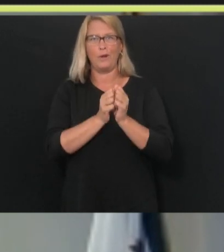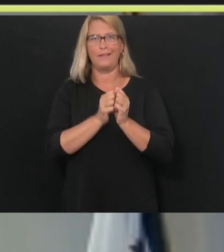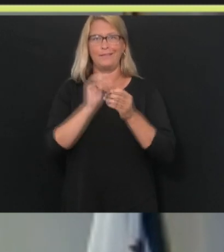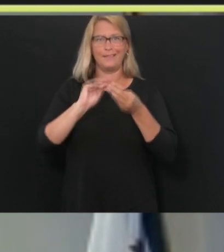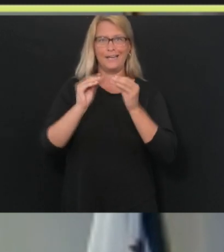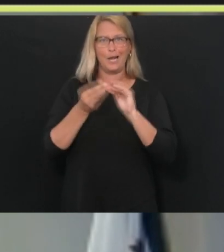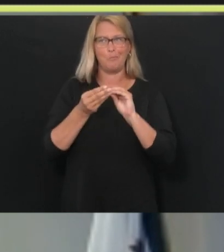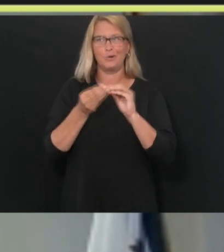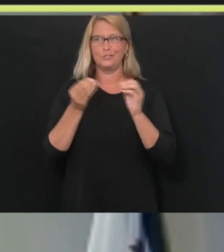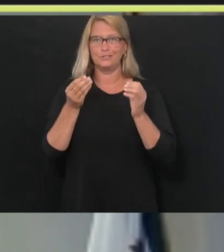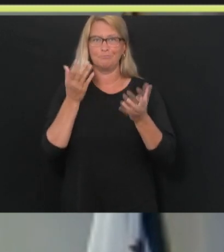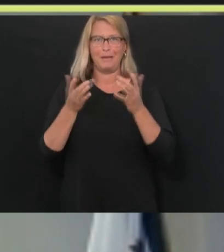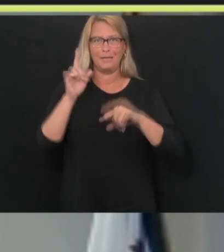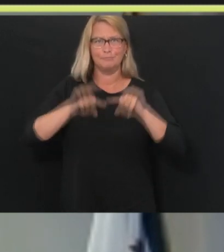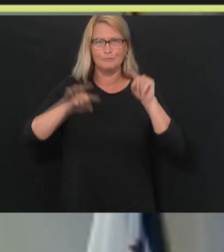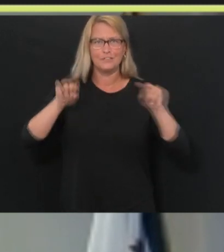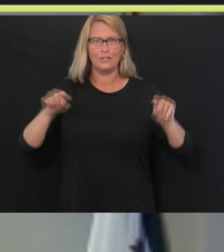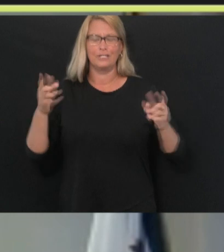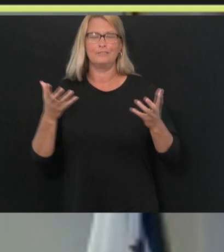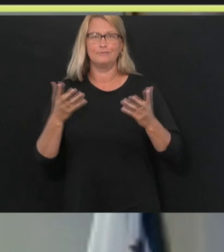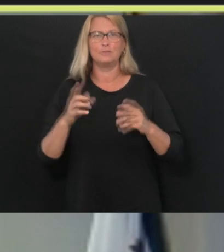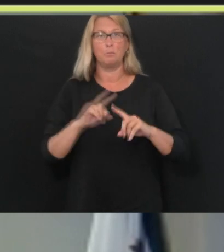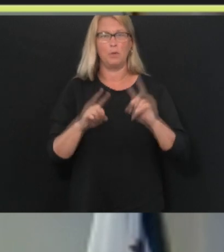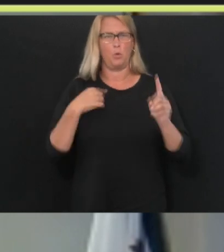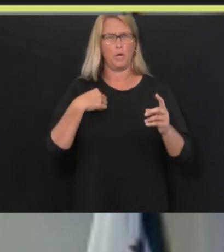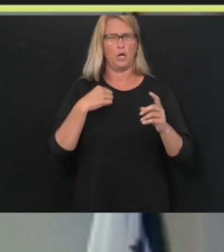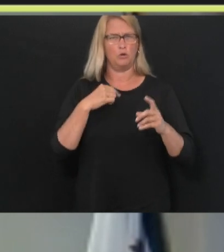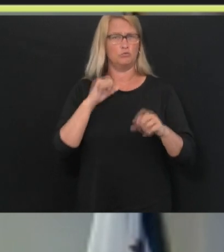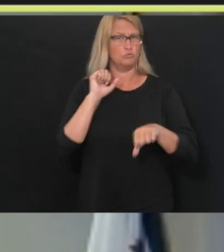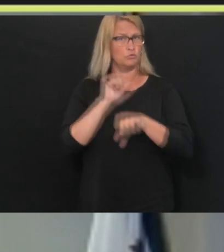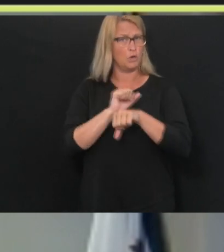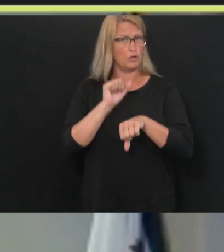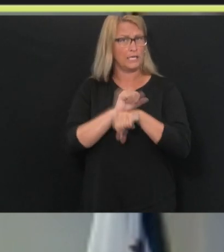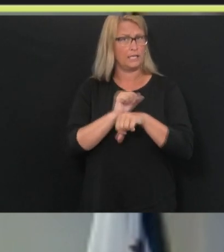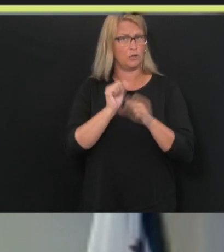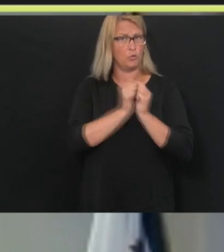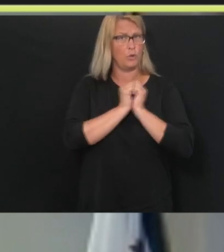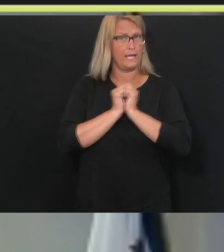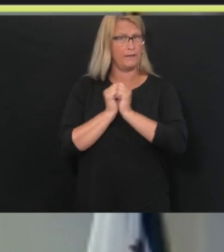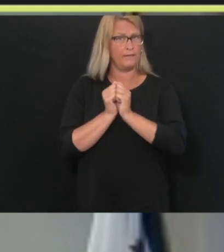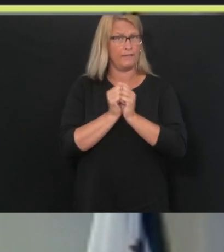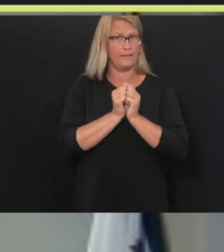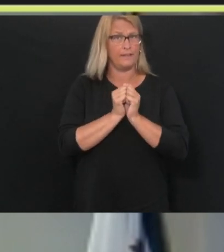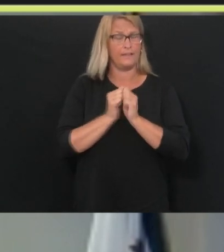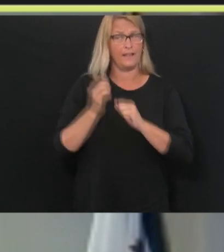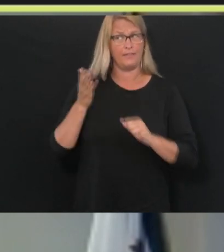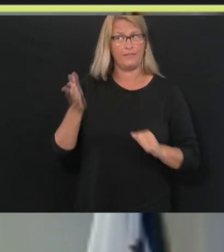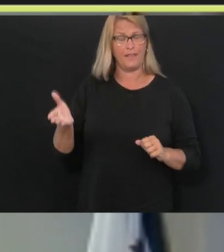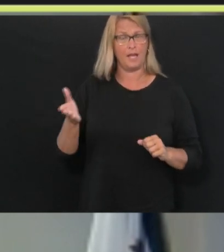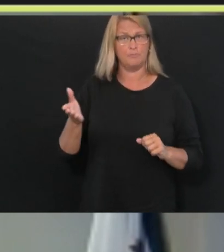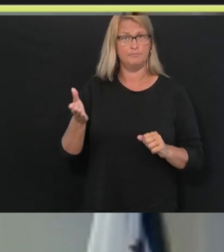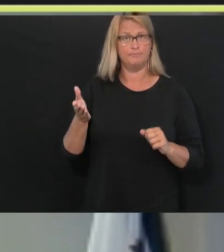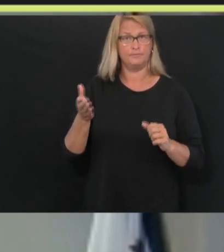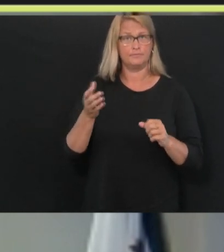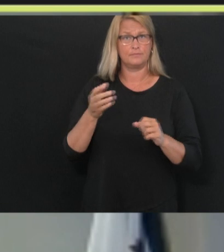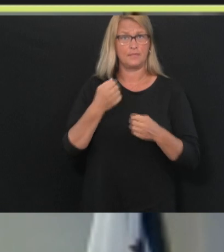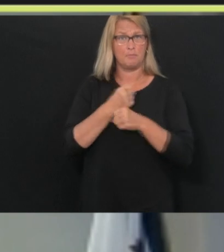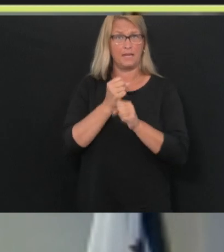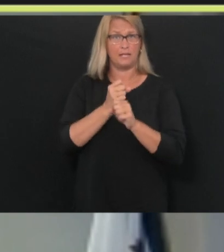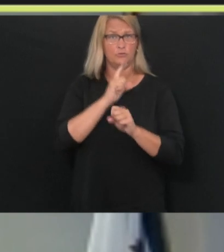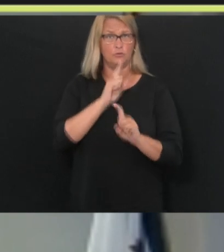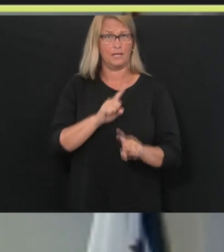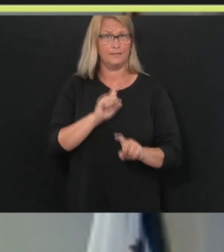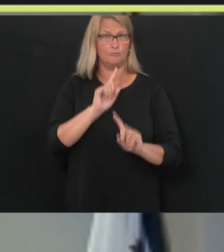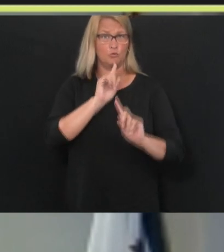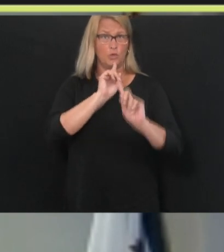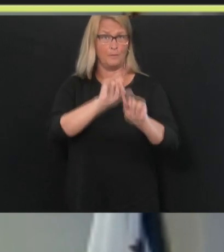that may differ. But we're working with Pine Lodge. Grant County, we have the outbreak